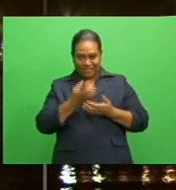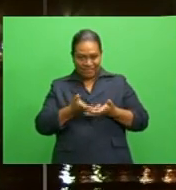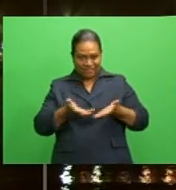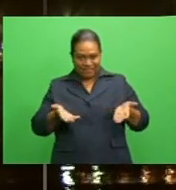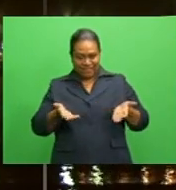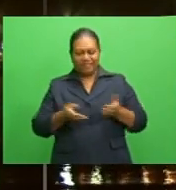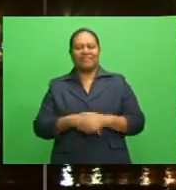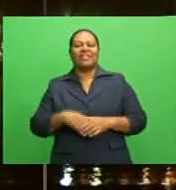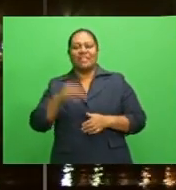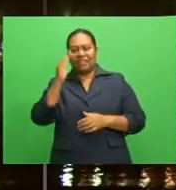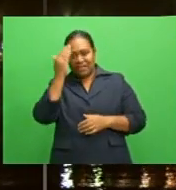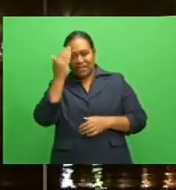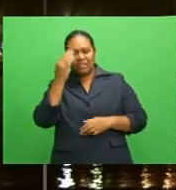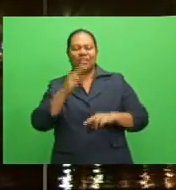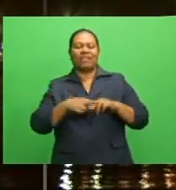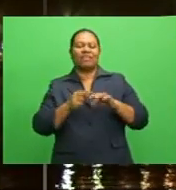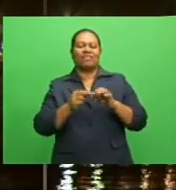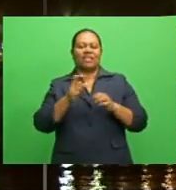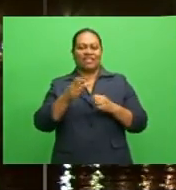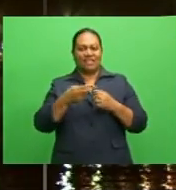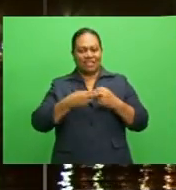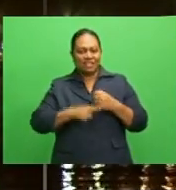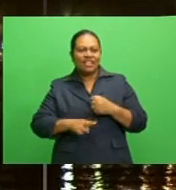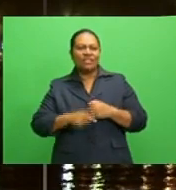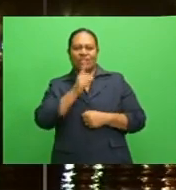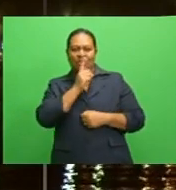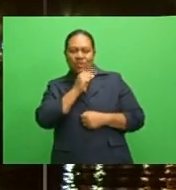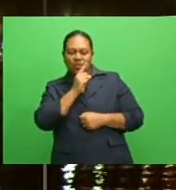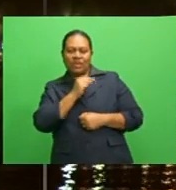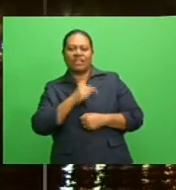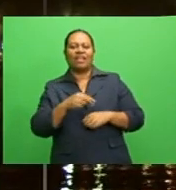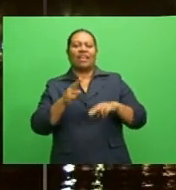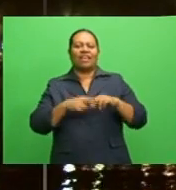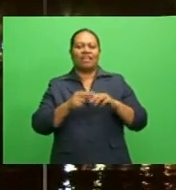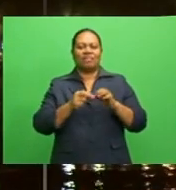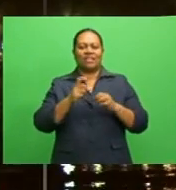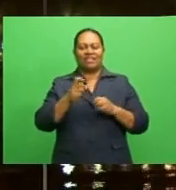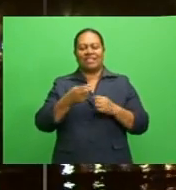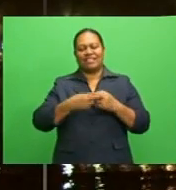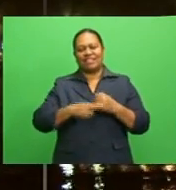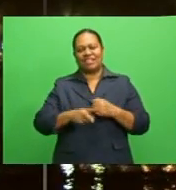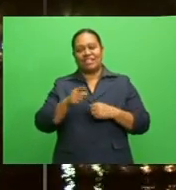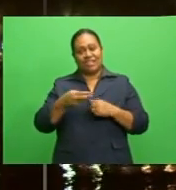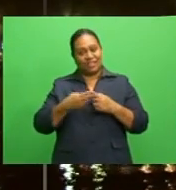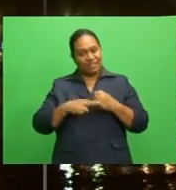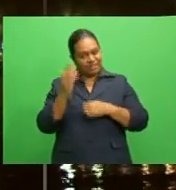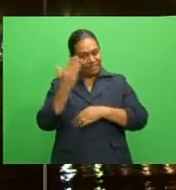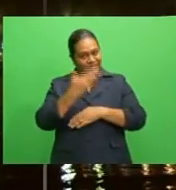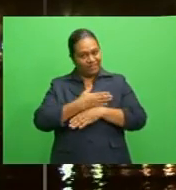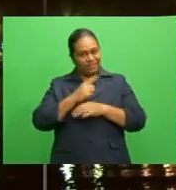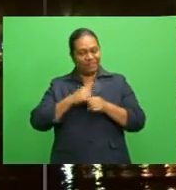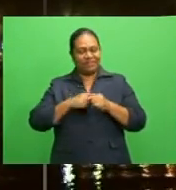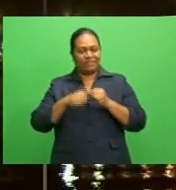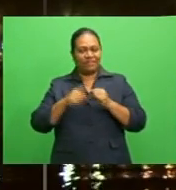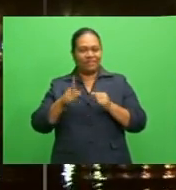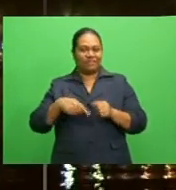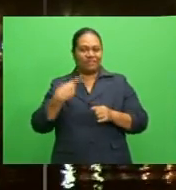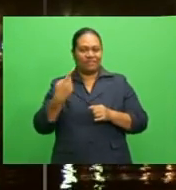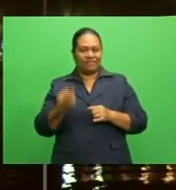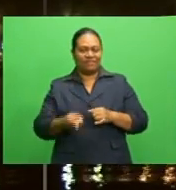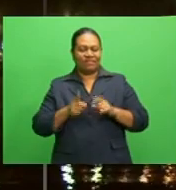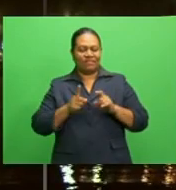fbcnews@fbc.com.fj, via Facebook page FBC News, our Twitter page at FBC_news. That's your news for tonight. Until tomorrow from the team